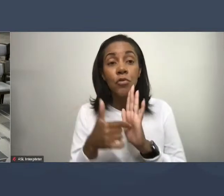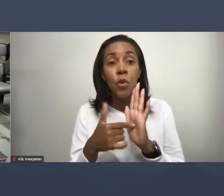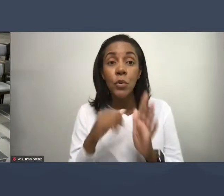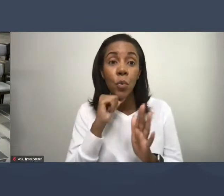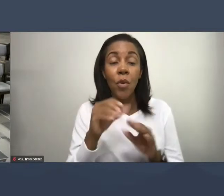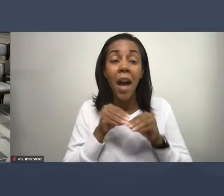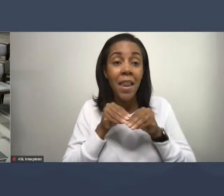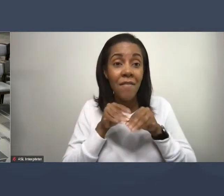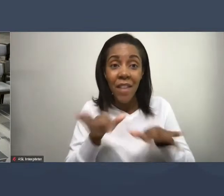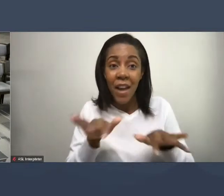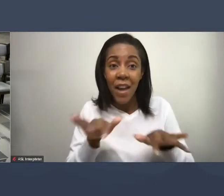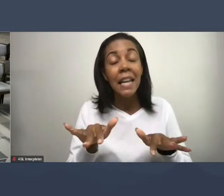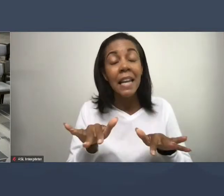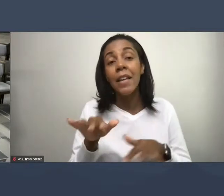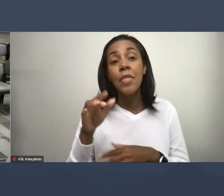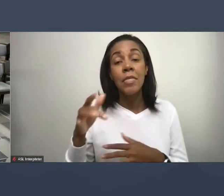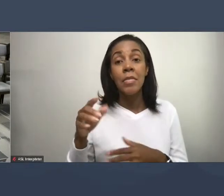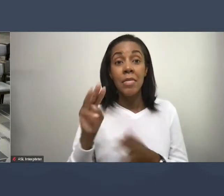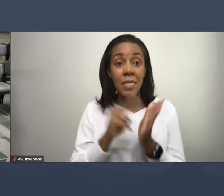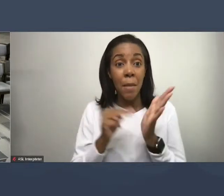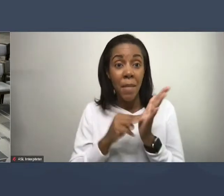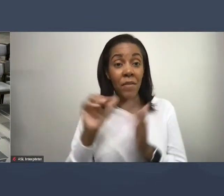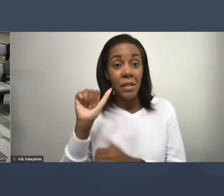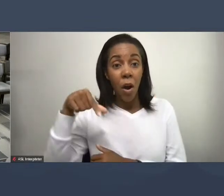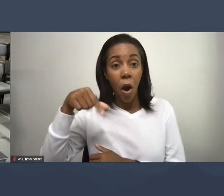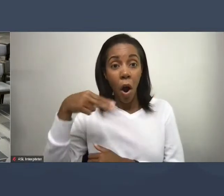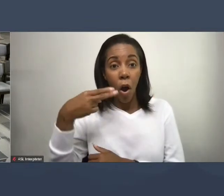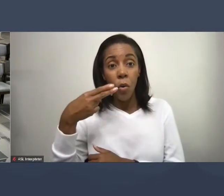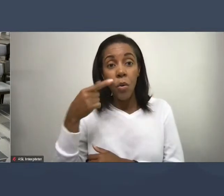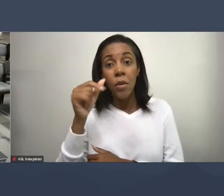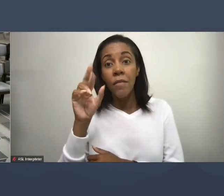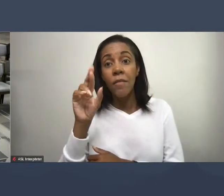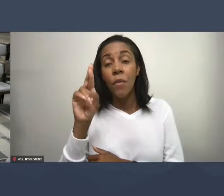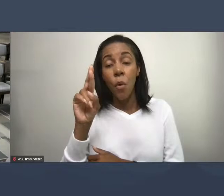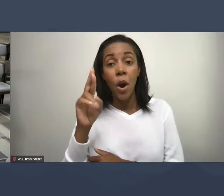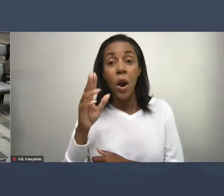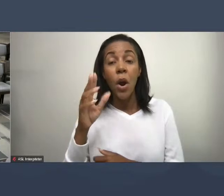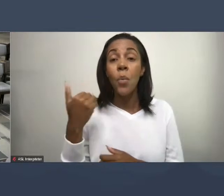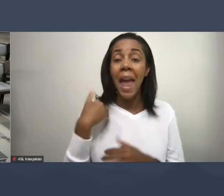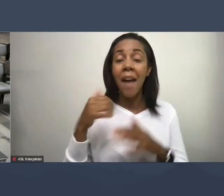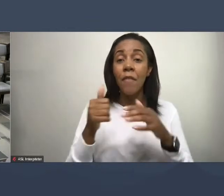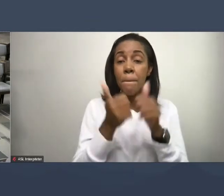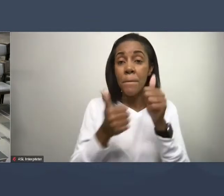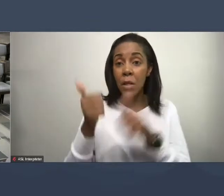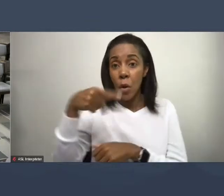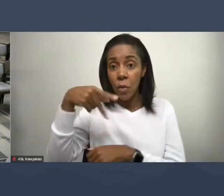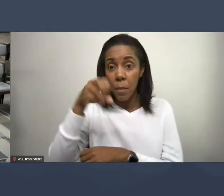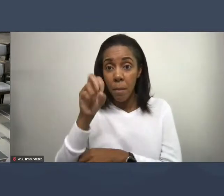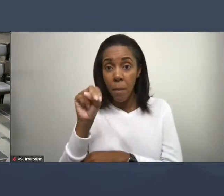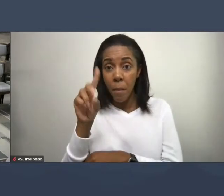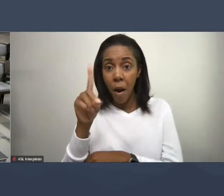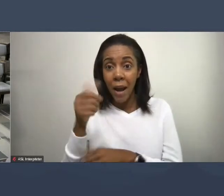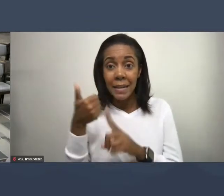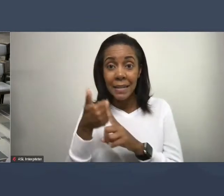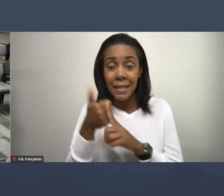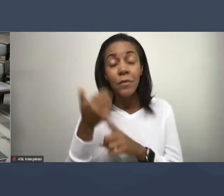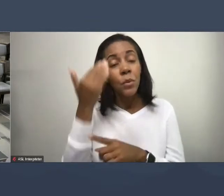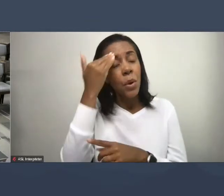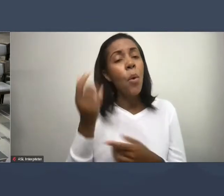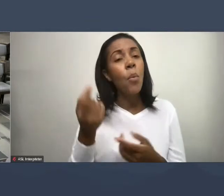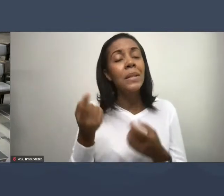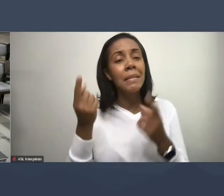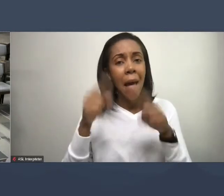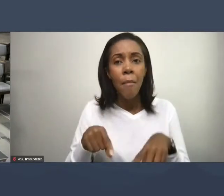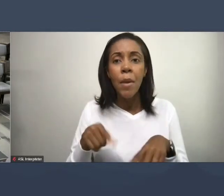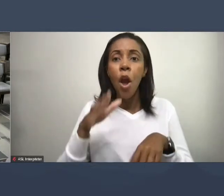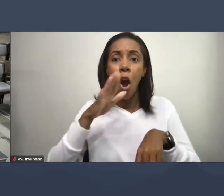Memphis aquifer. We have monitoring networks below the pond itself. And so we know what's coming on the site, off the site.